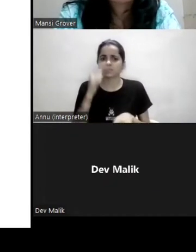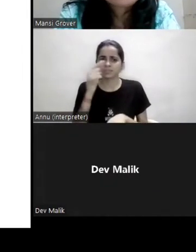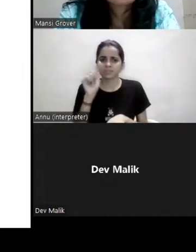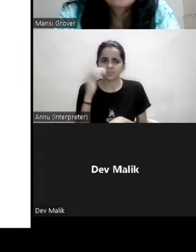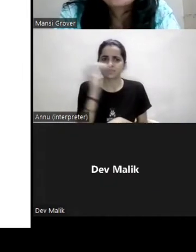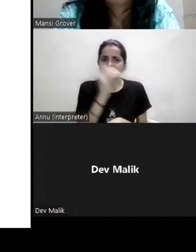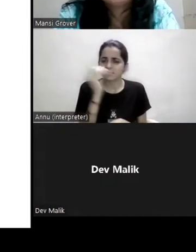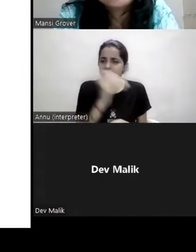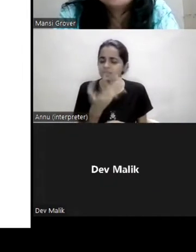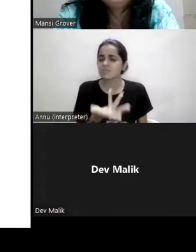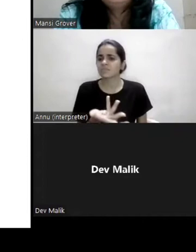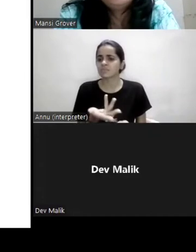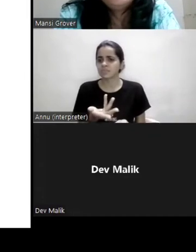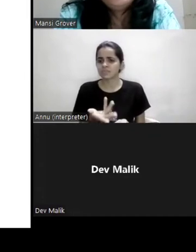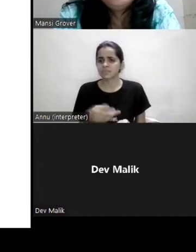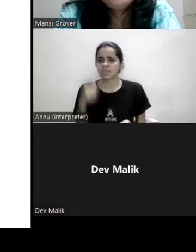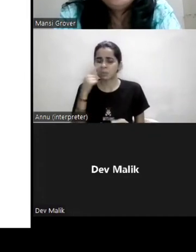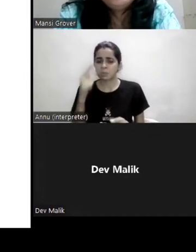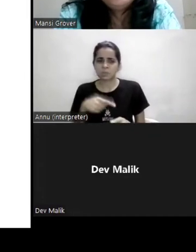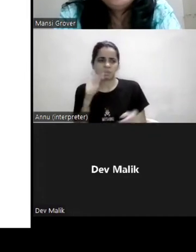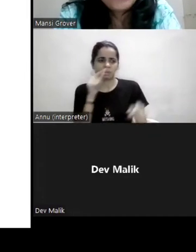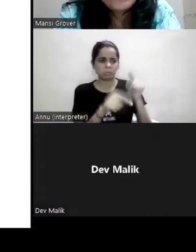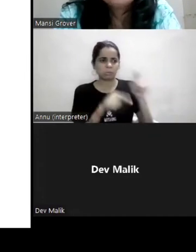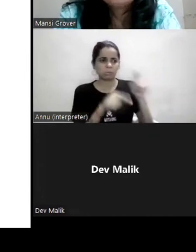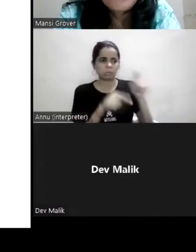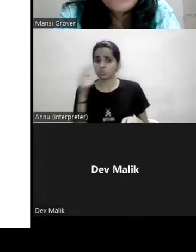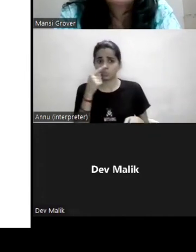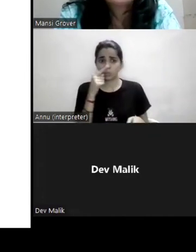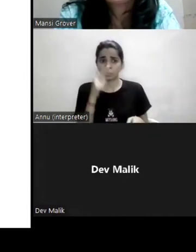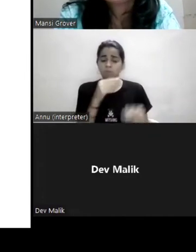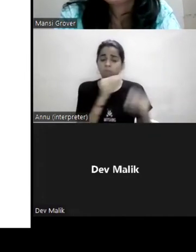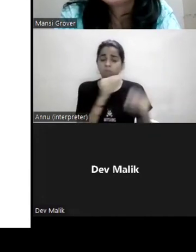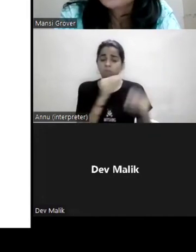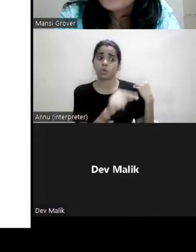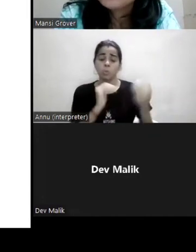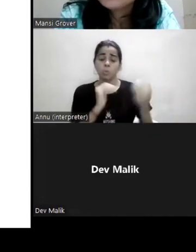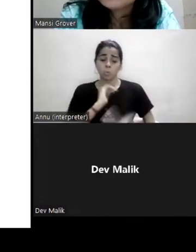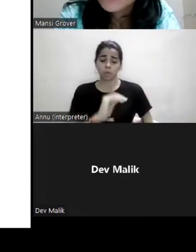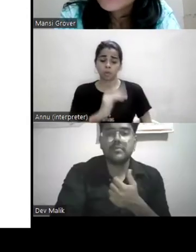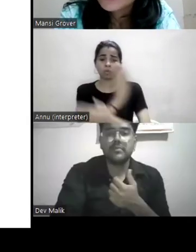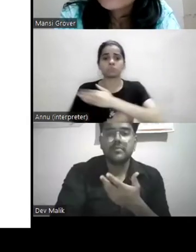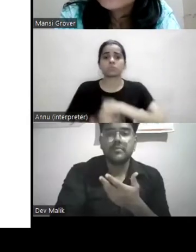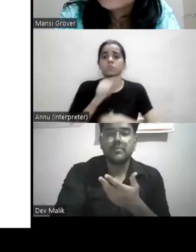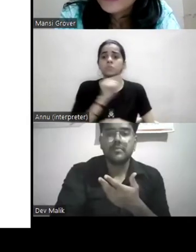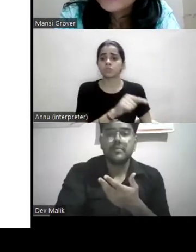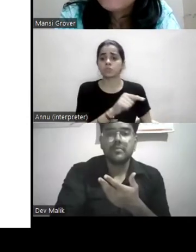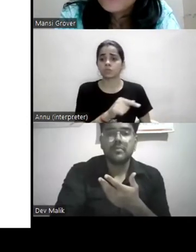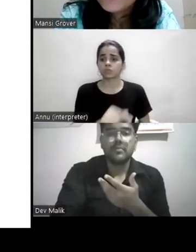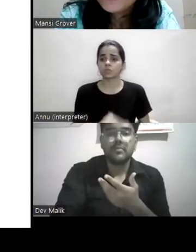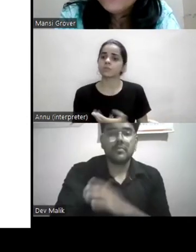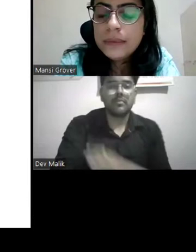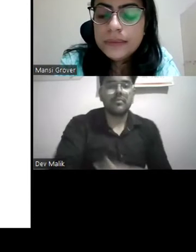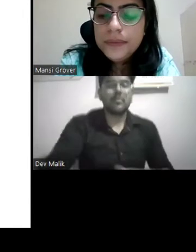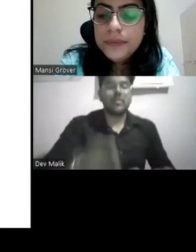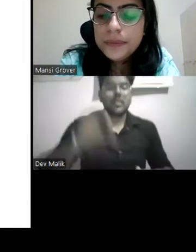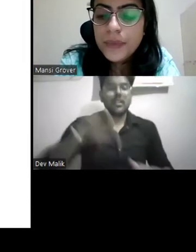is put upon the mother. Now, the fact that, you know, she is not able to take care of the child